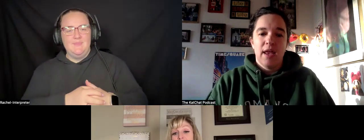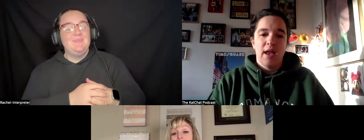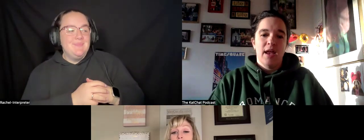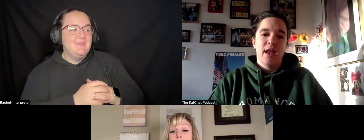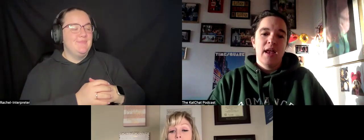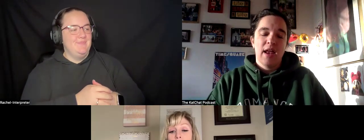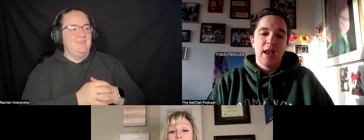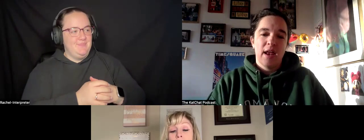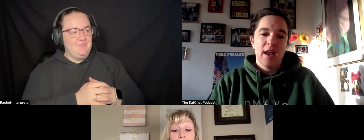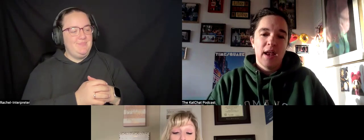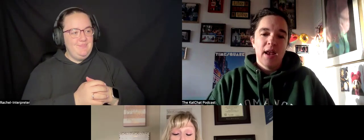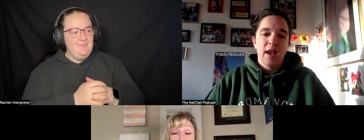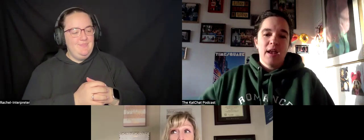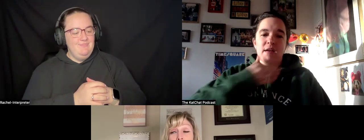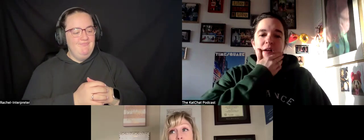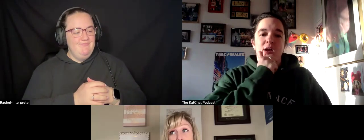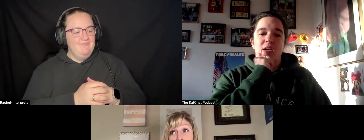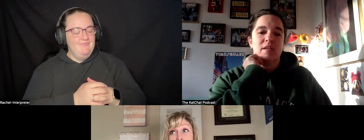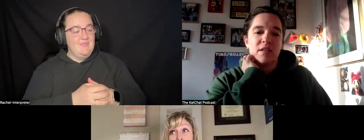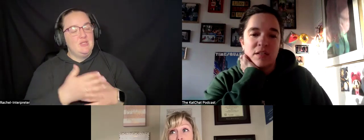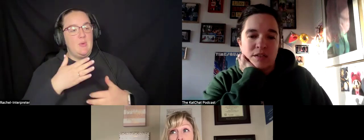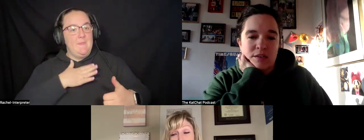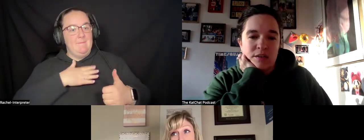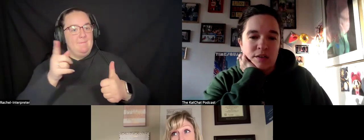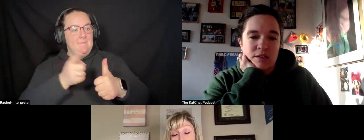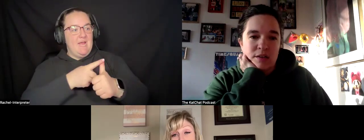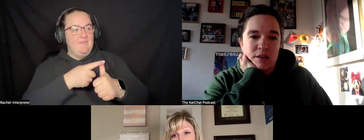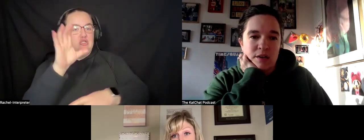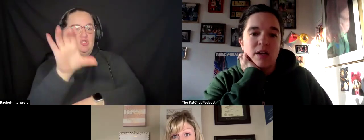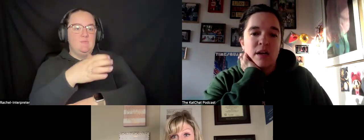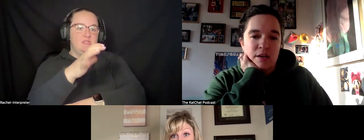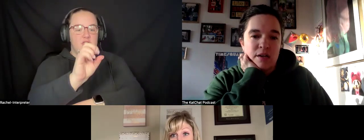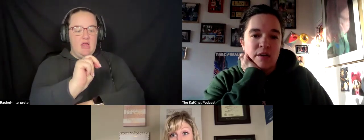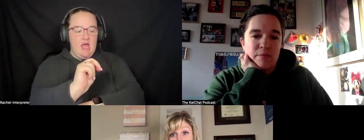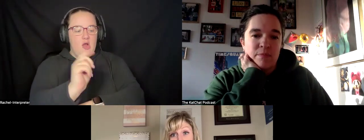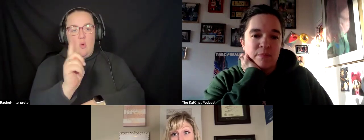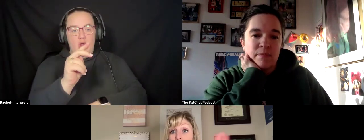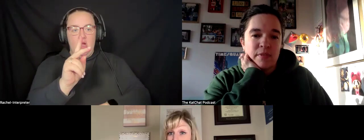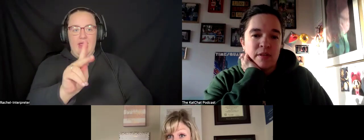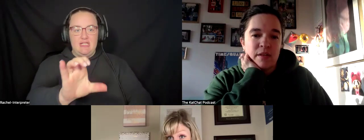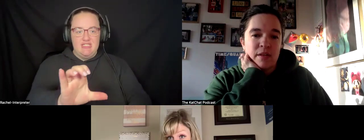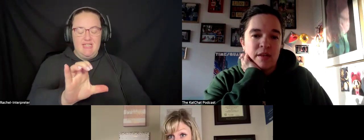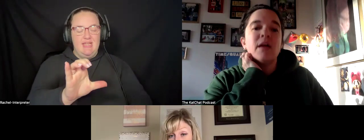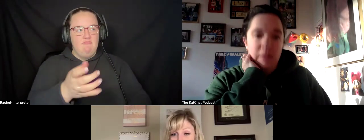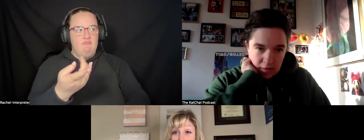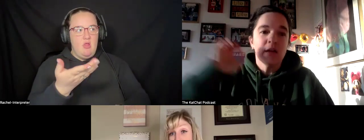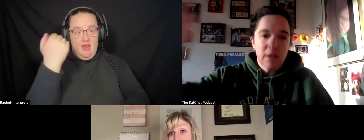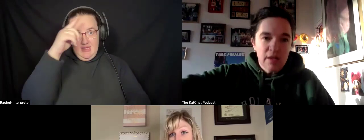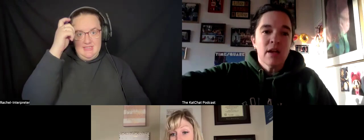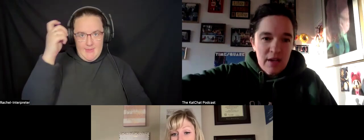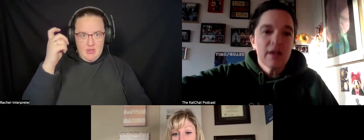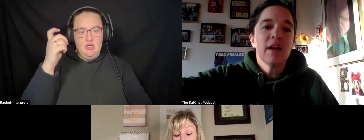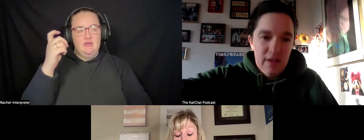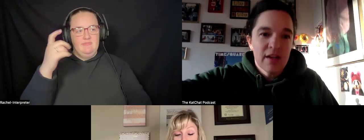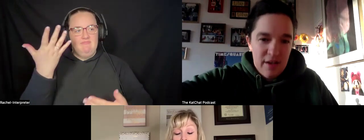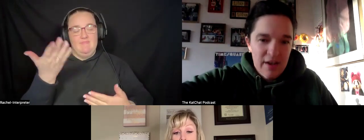Yeah, so I went to my first Christmas con in Kansas City last summer. I guess it was the last time